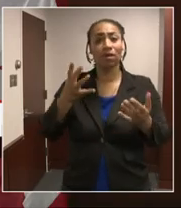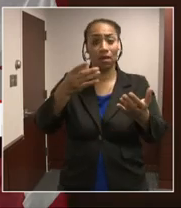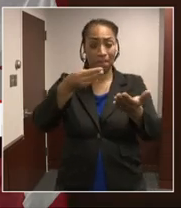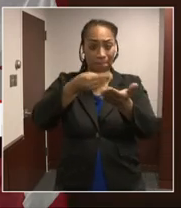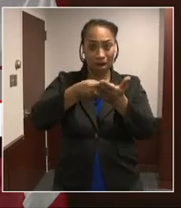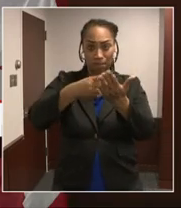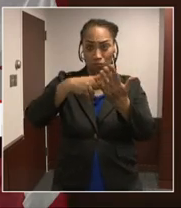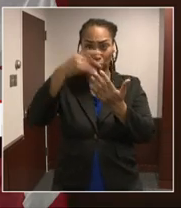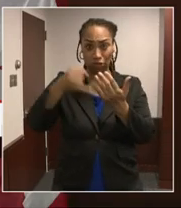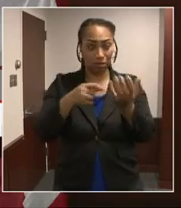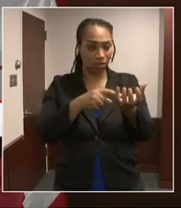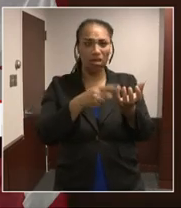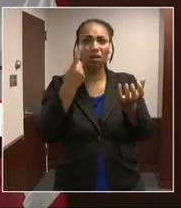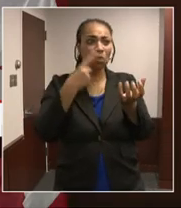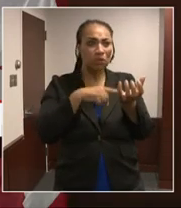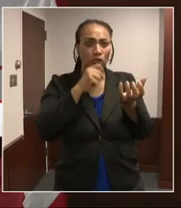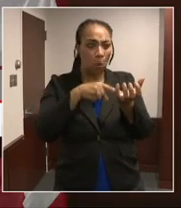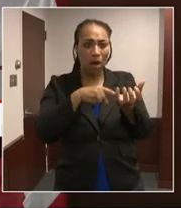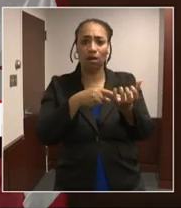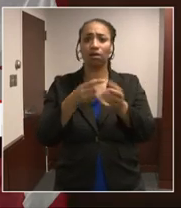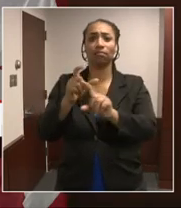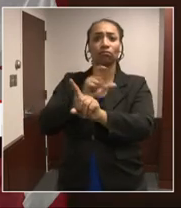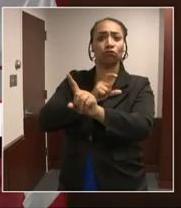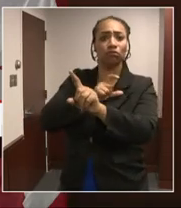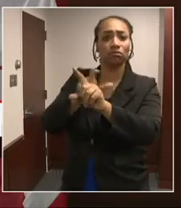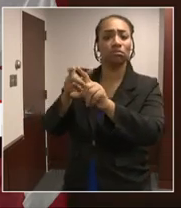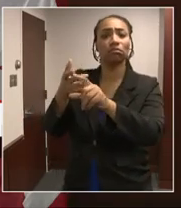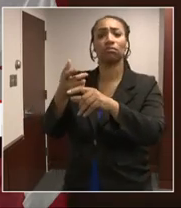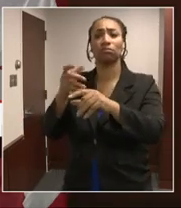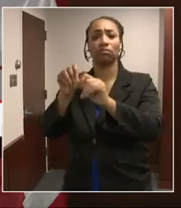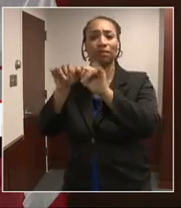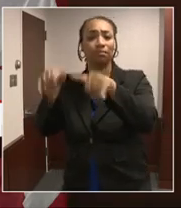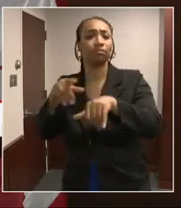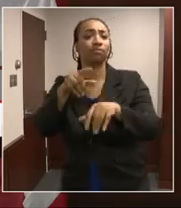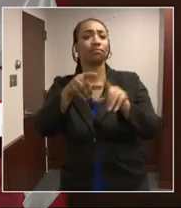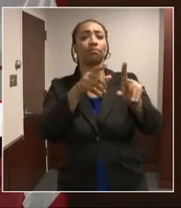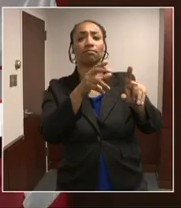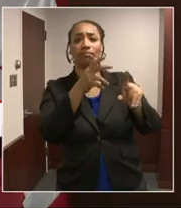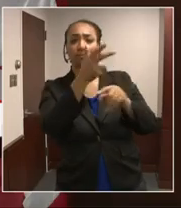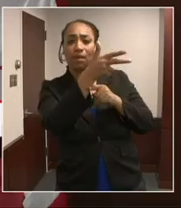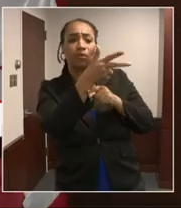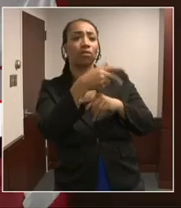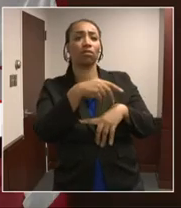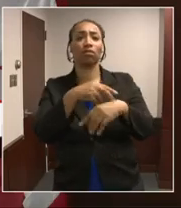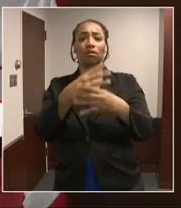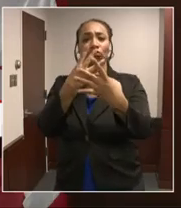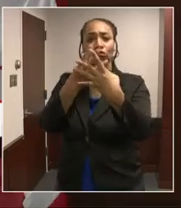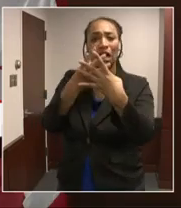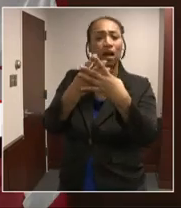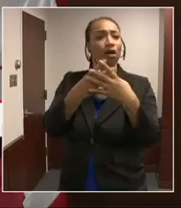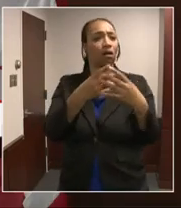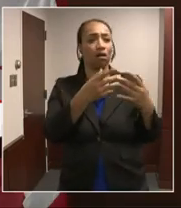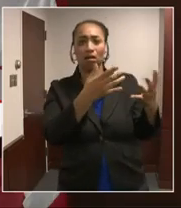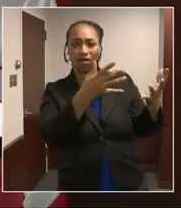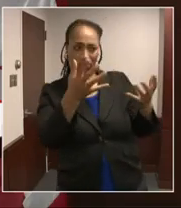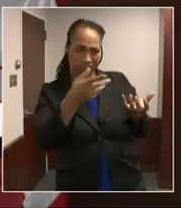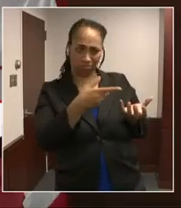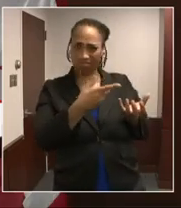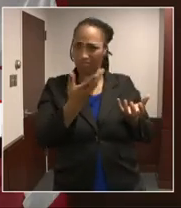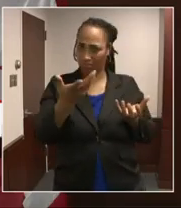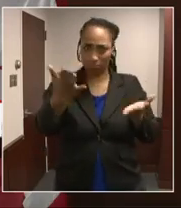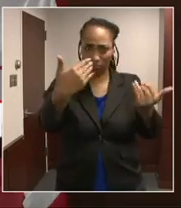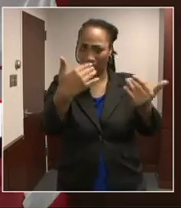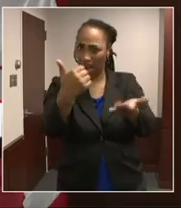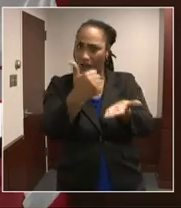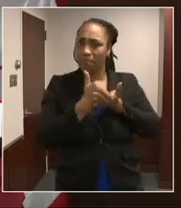DC jail, more cameras. They can help on those things. But there's some things that you may not think about that they can help with, because if